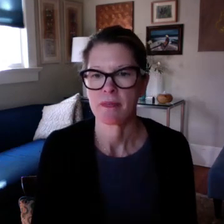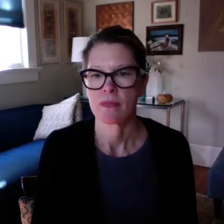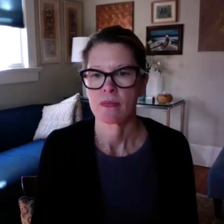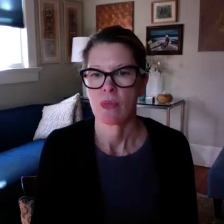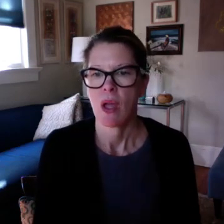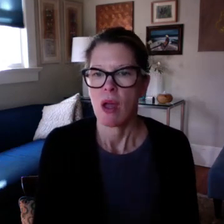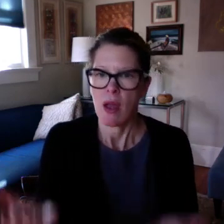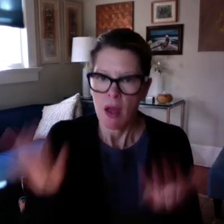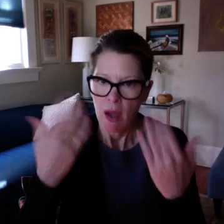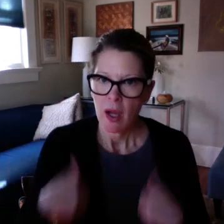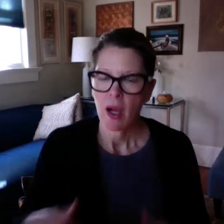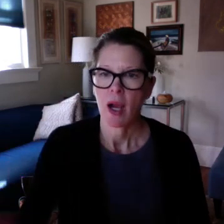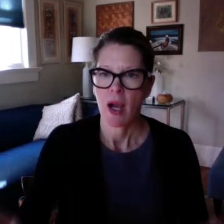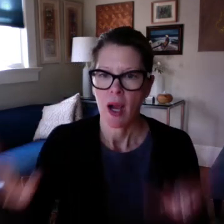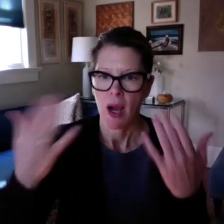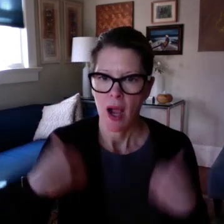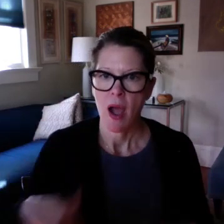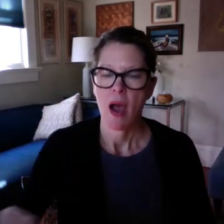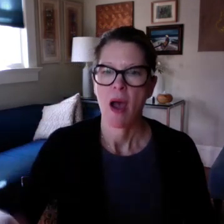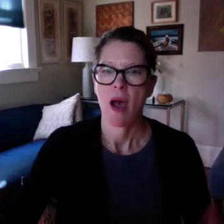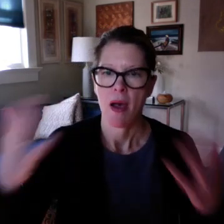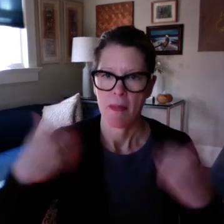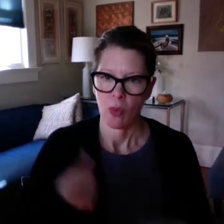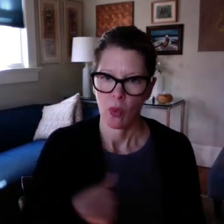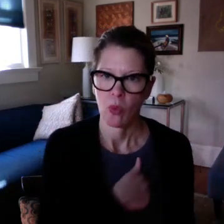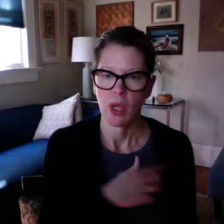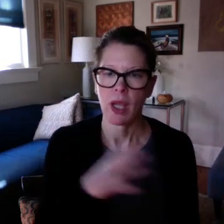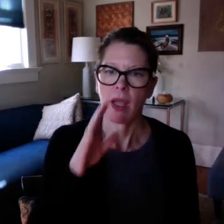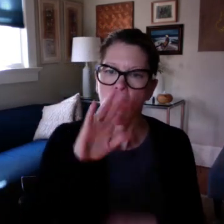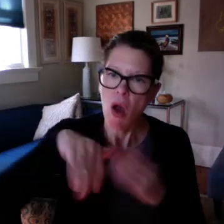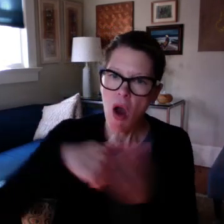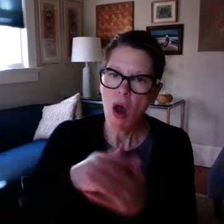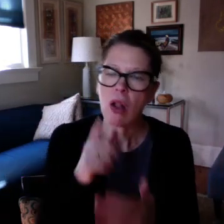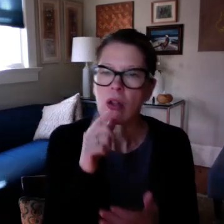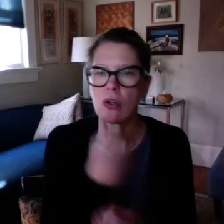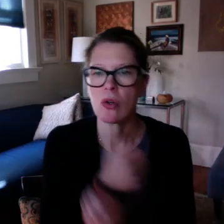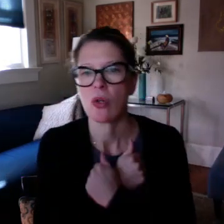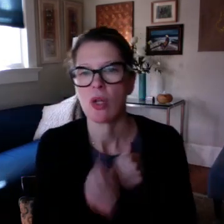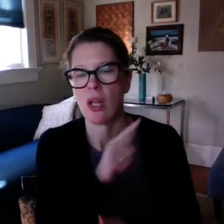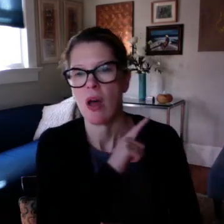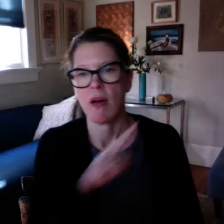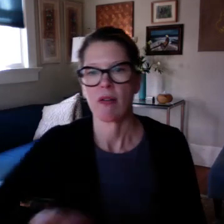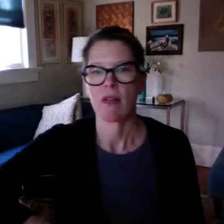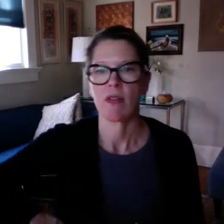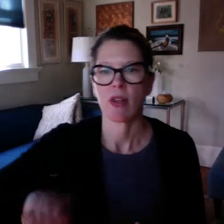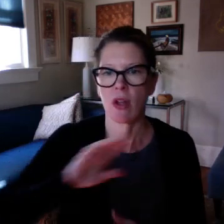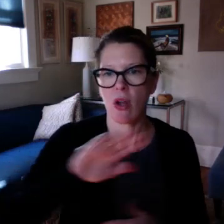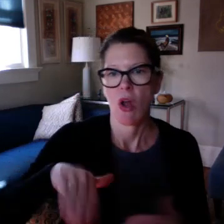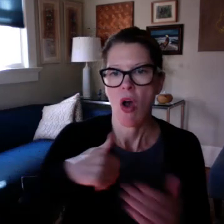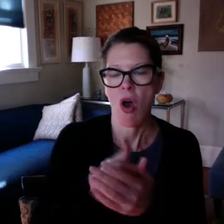Come, we that love the Lord, and let our joys